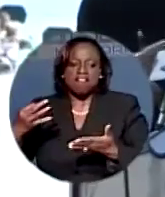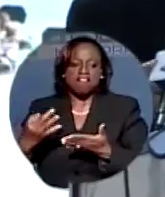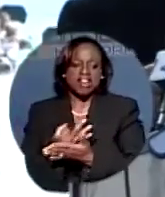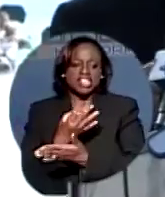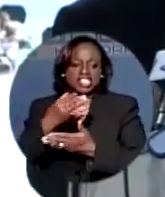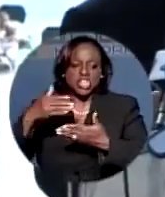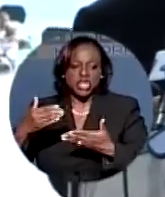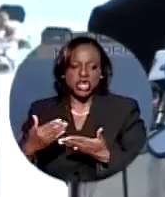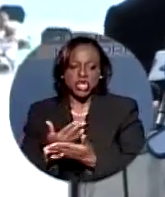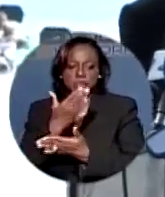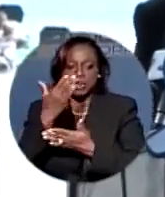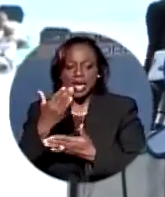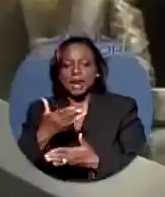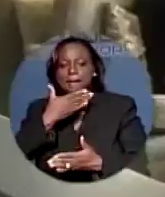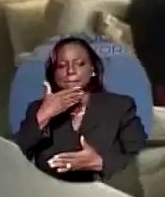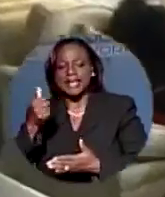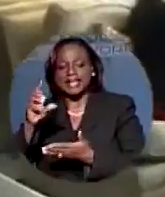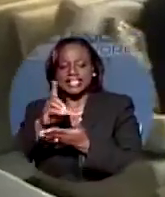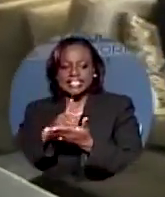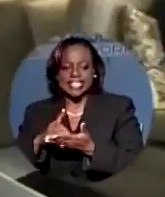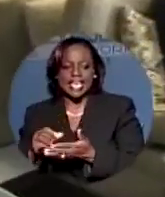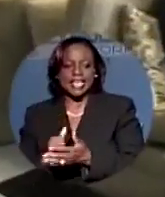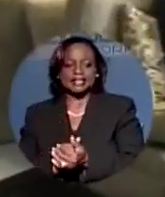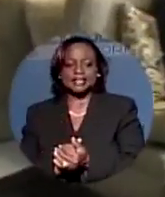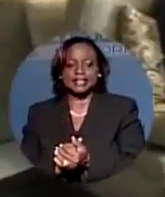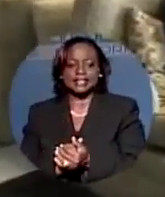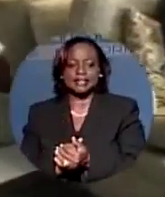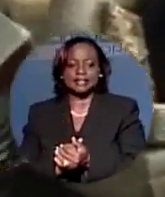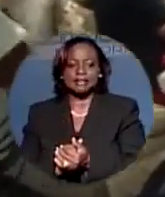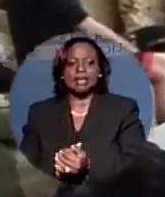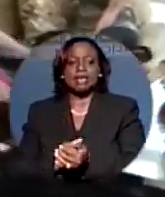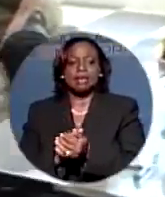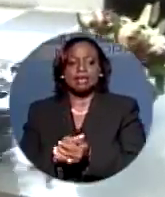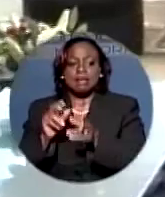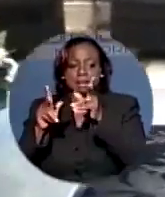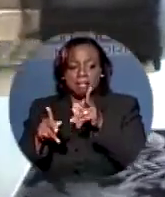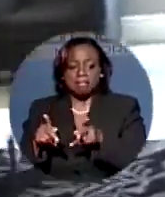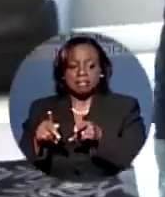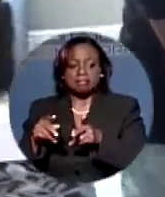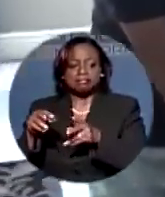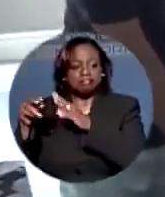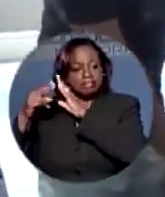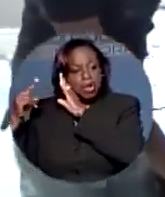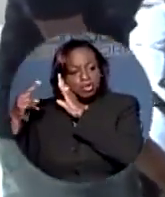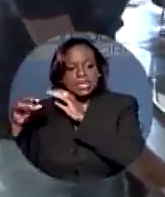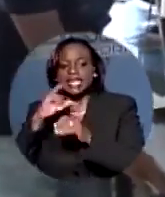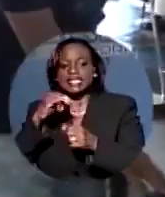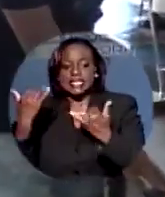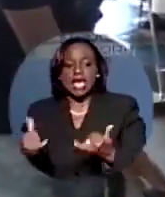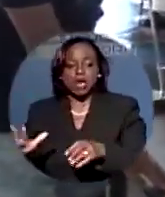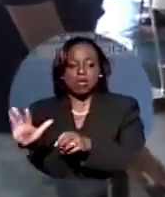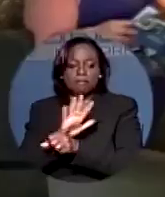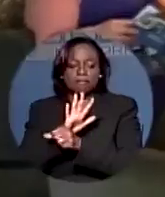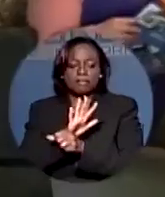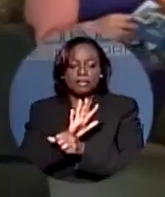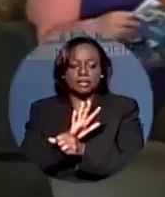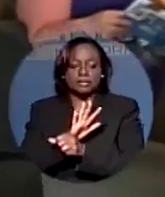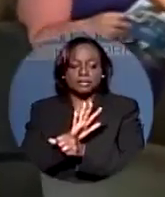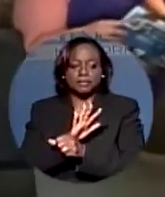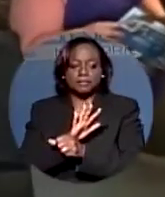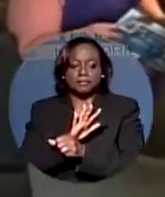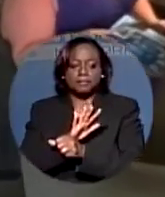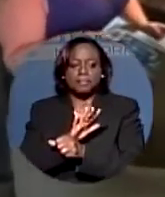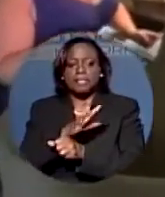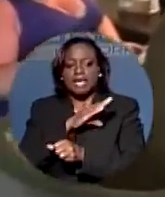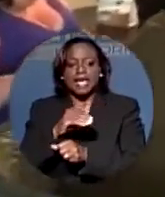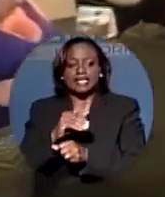better and better design stuff. Occupancy is full at the new Balmoral Tower, and forward bookings at the all-inclusive resort are also